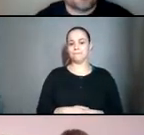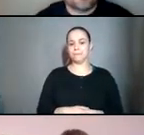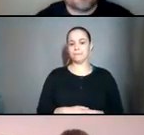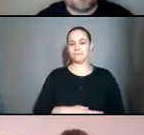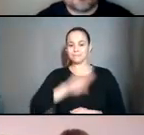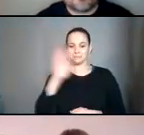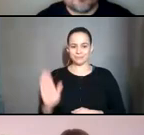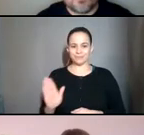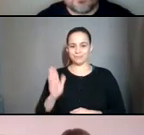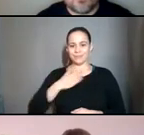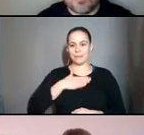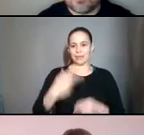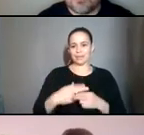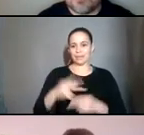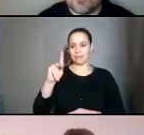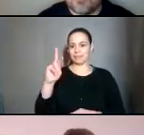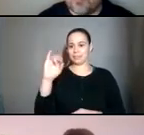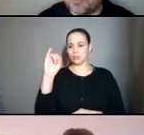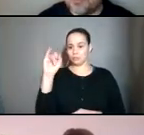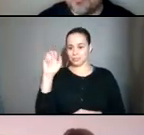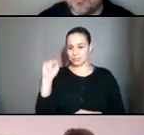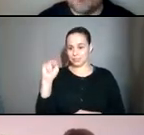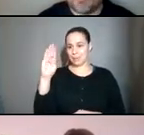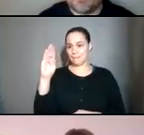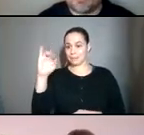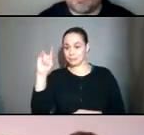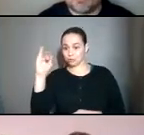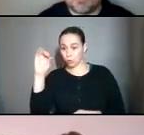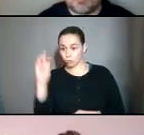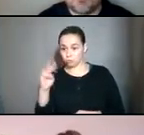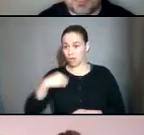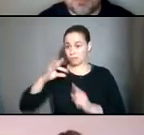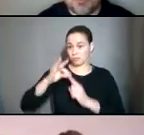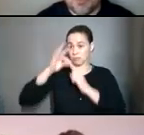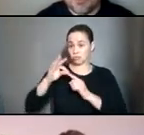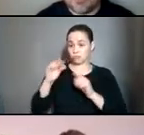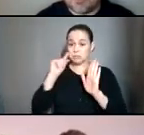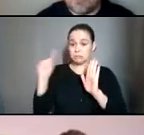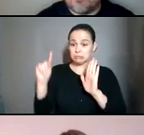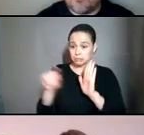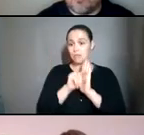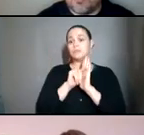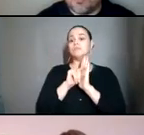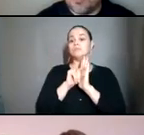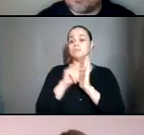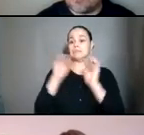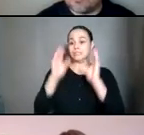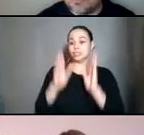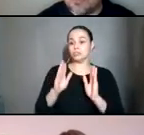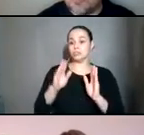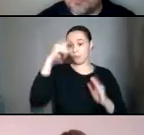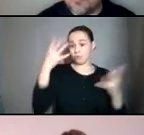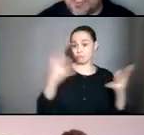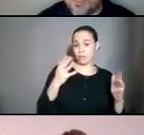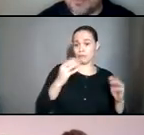Hi, I'm Kristen Bristow. I'm a teacher on special assignment working with the early literacy and numeracy and also supporting the home-based